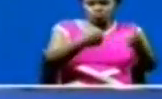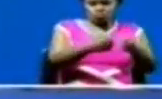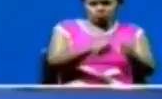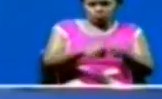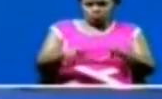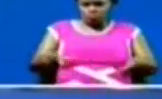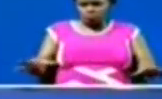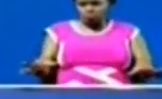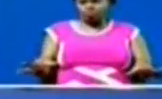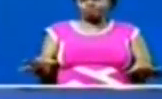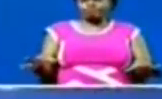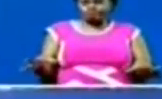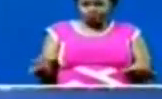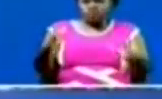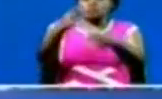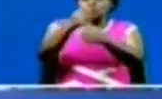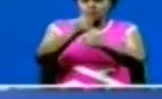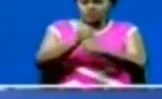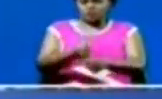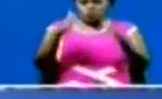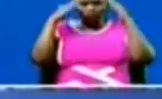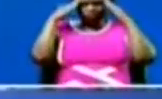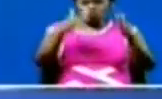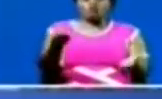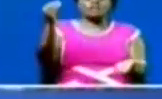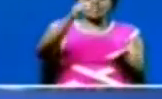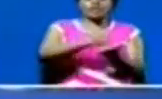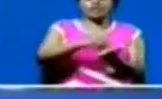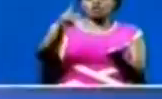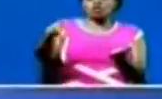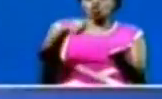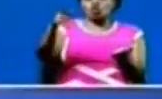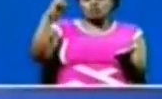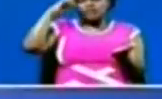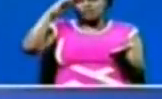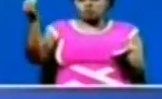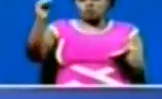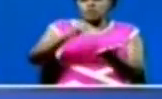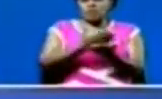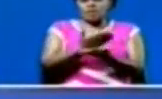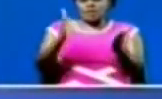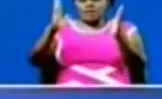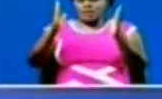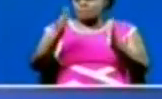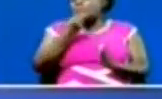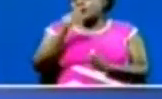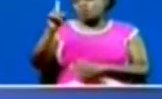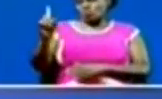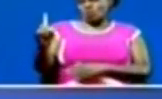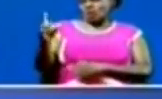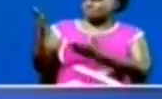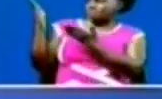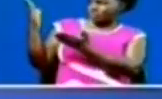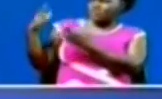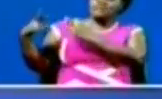the mainline has thrown the company into the spotlight for the wrong reasons again. And one man has been on the spot,